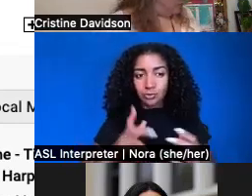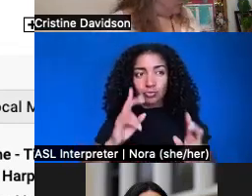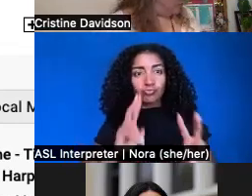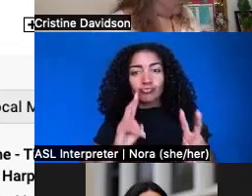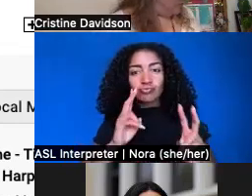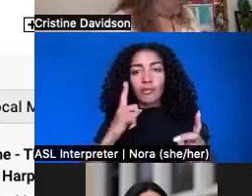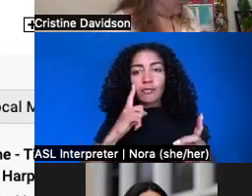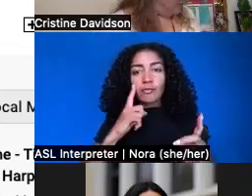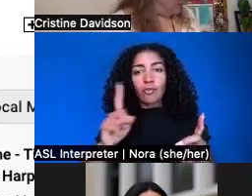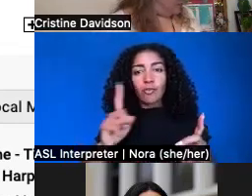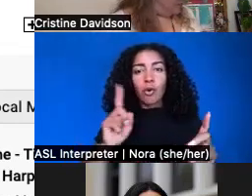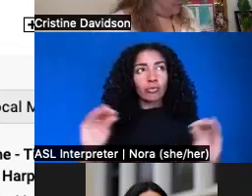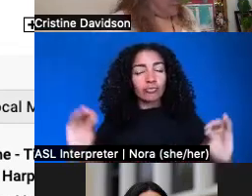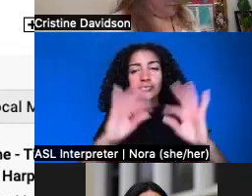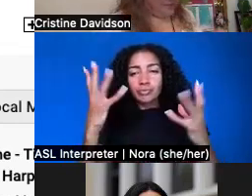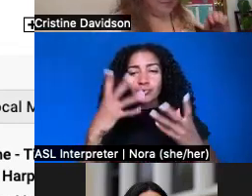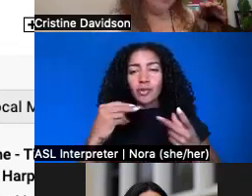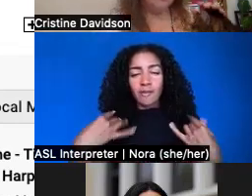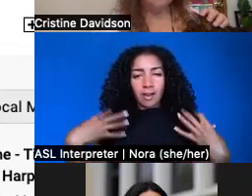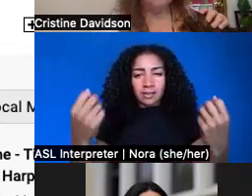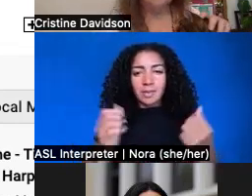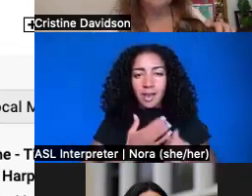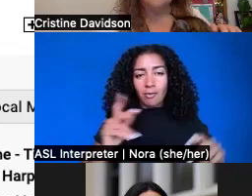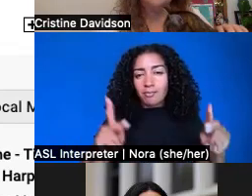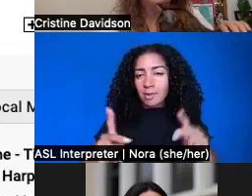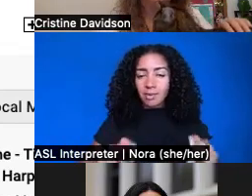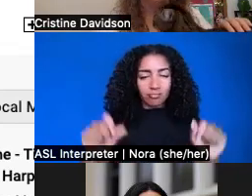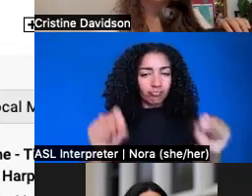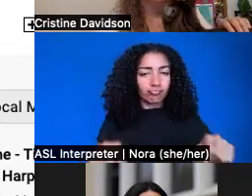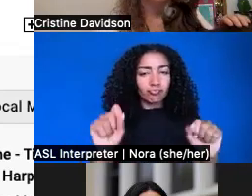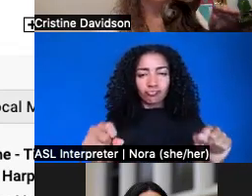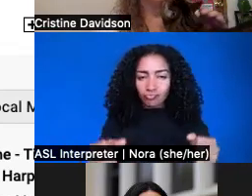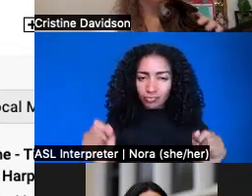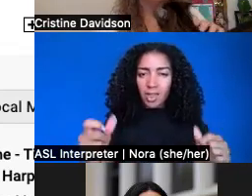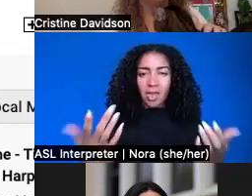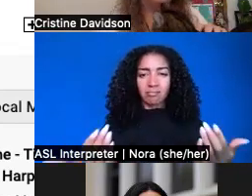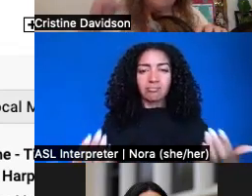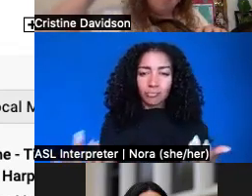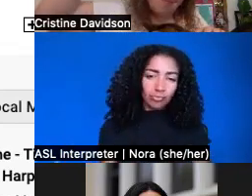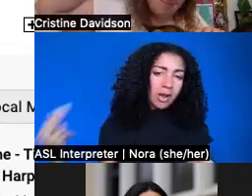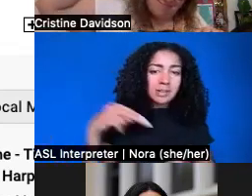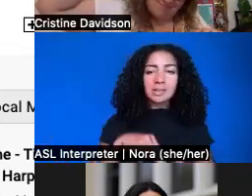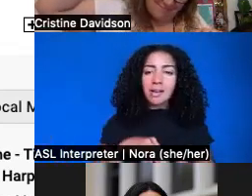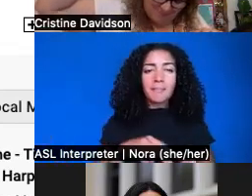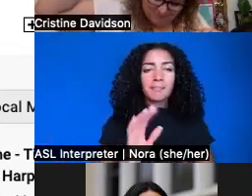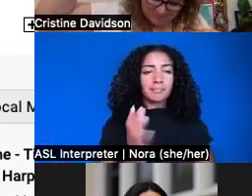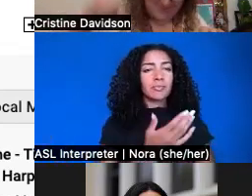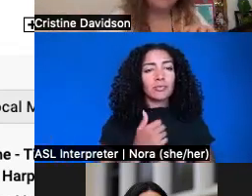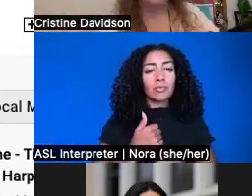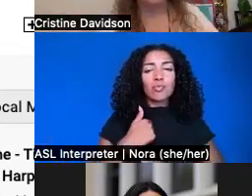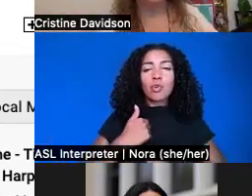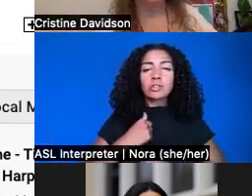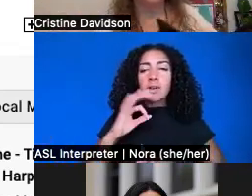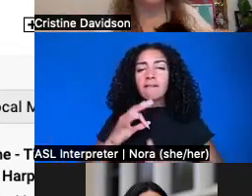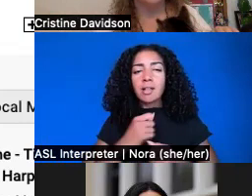our people. Oh, yeah. Rise up, all you warriors of love, all you answers to the